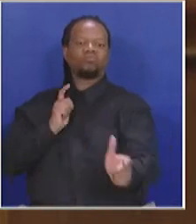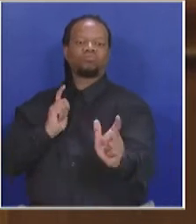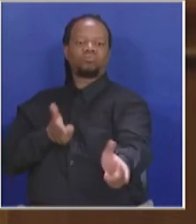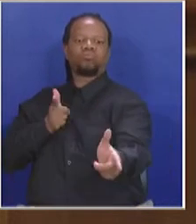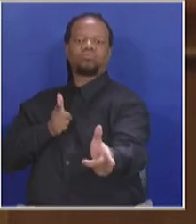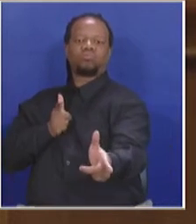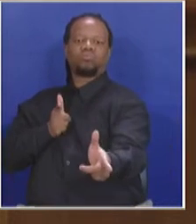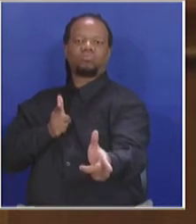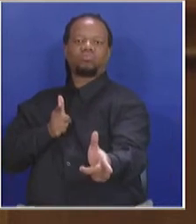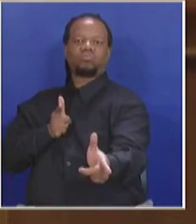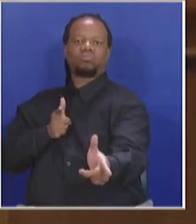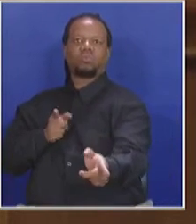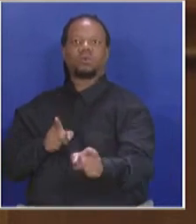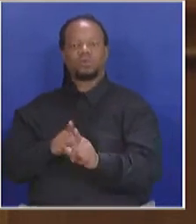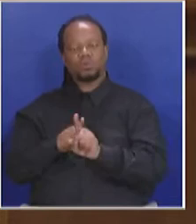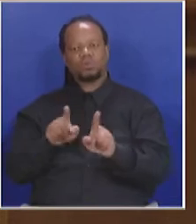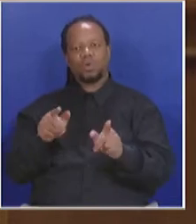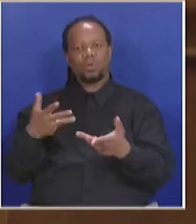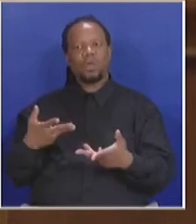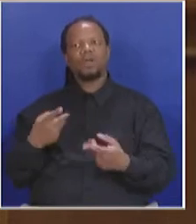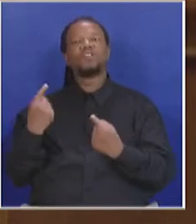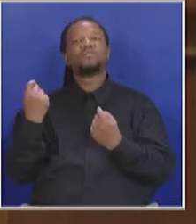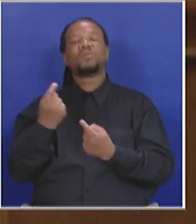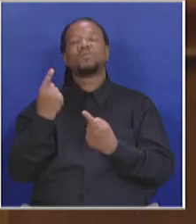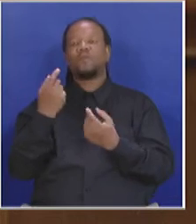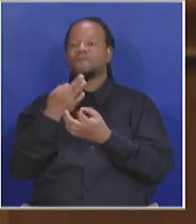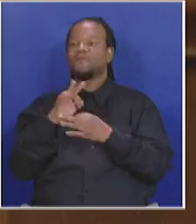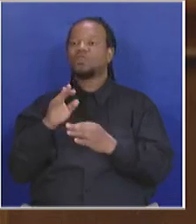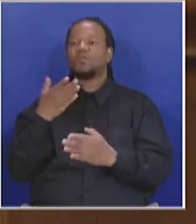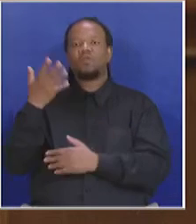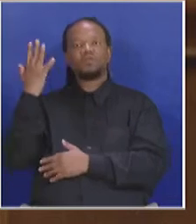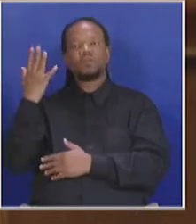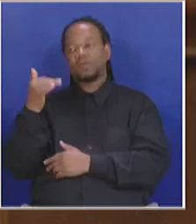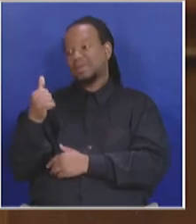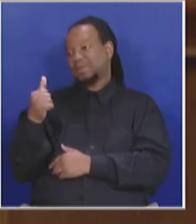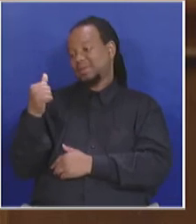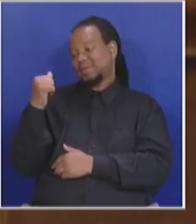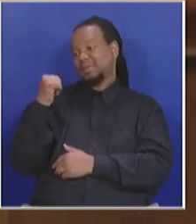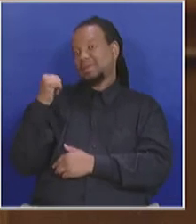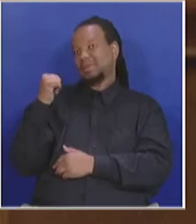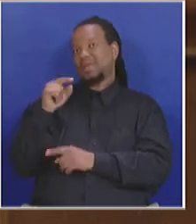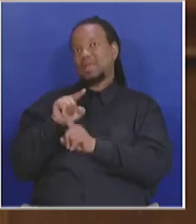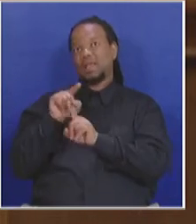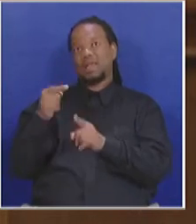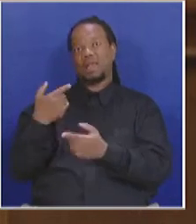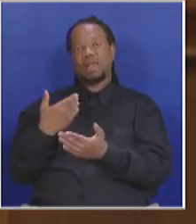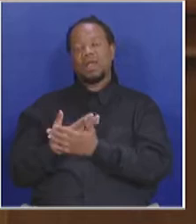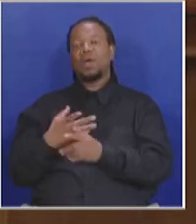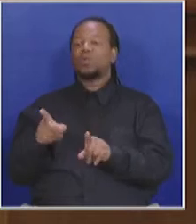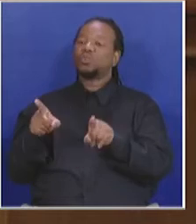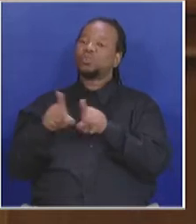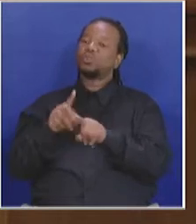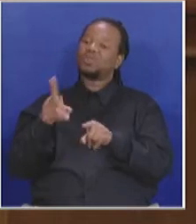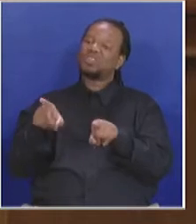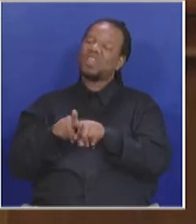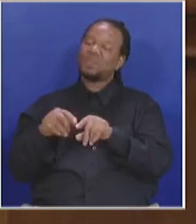the spirit of freedom of speech. Further notes that yesterday, scenes were reminiscent of the apartheid violence was